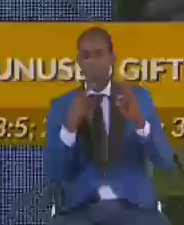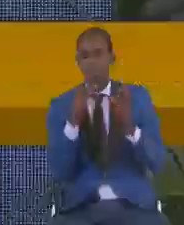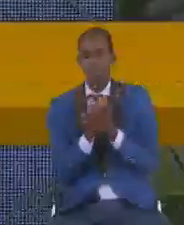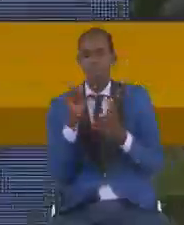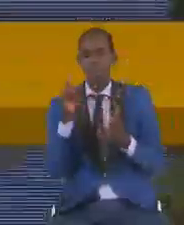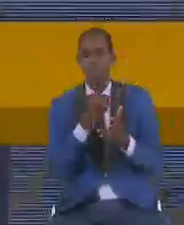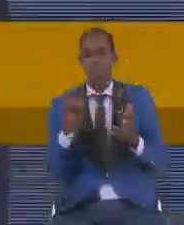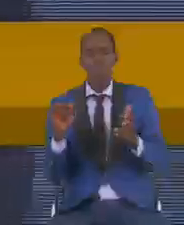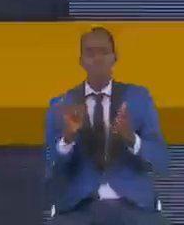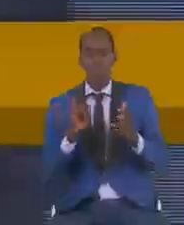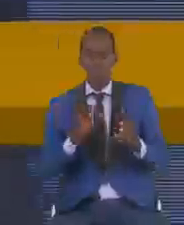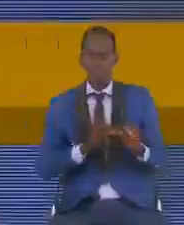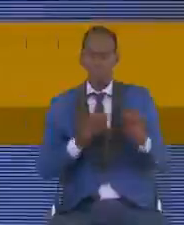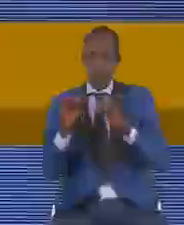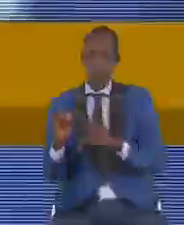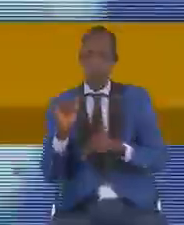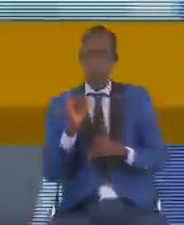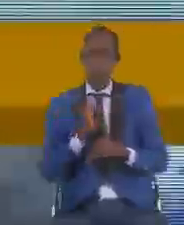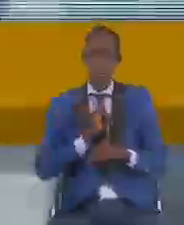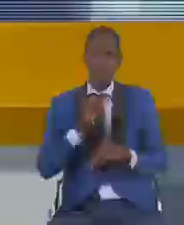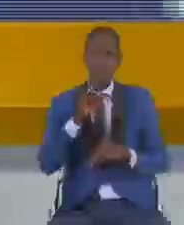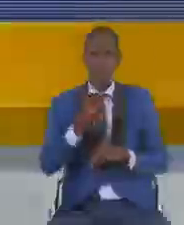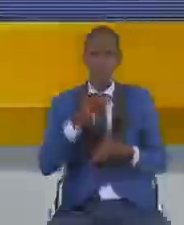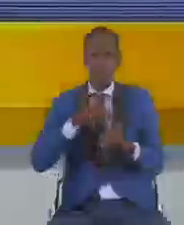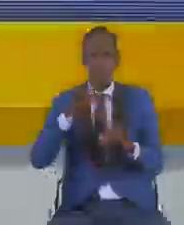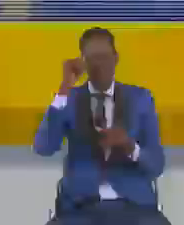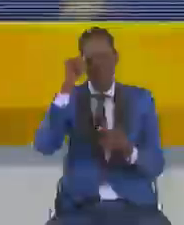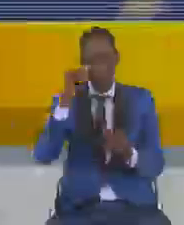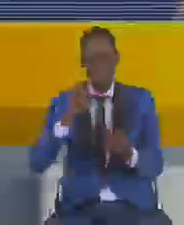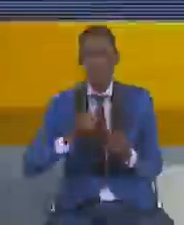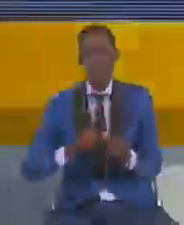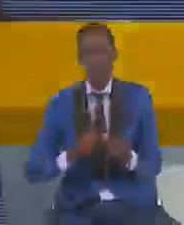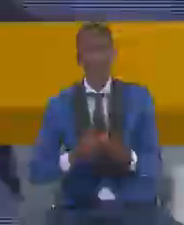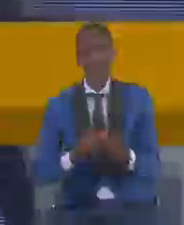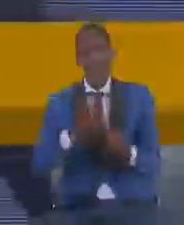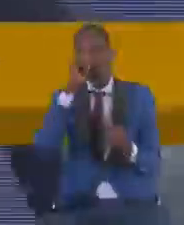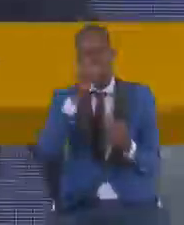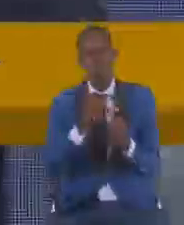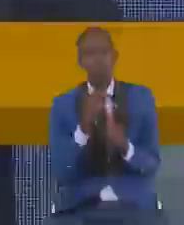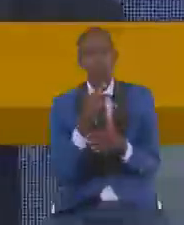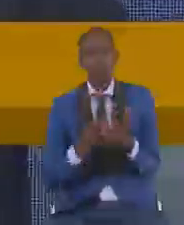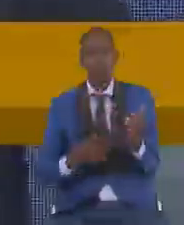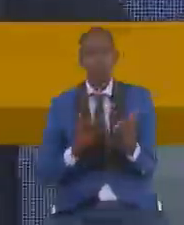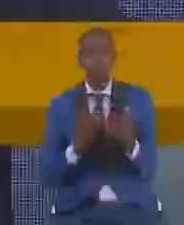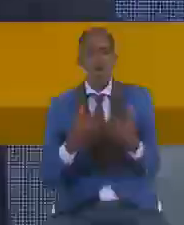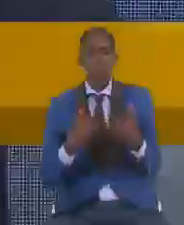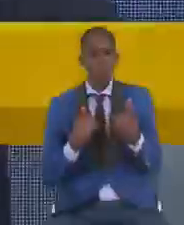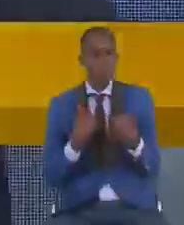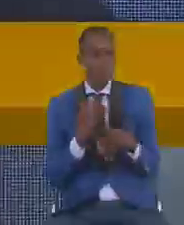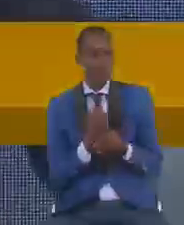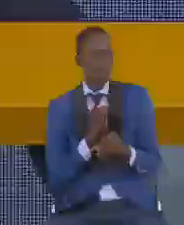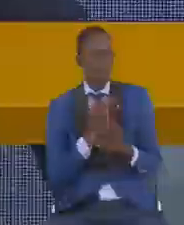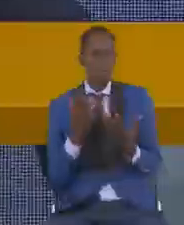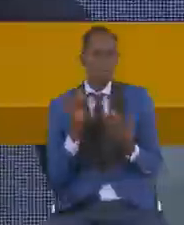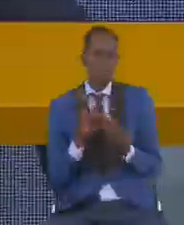thing to do. Remember. Remember. What have I got? I'm praying for more and more of this, more and